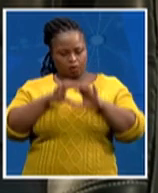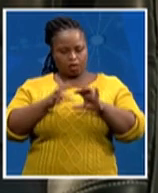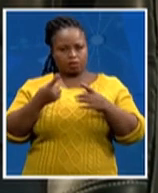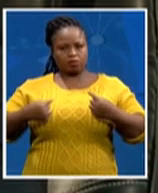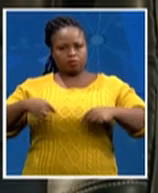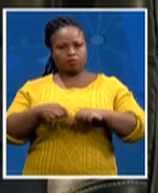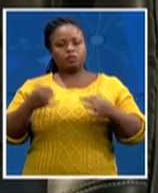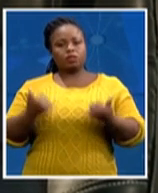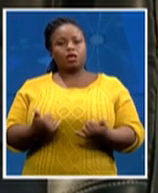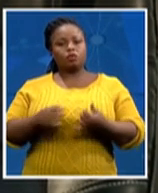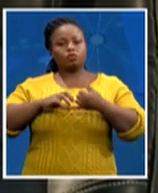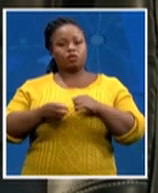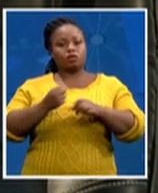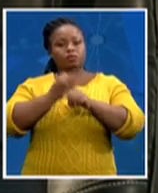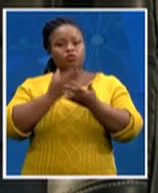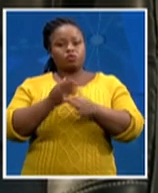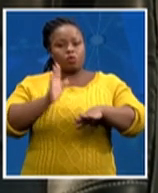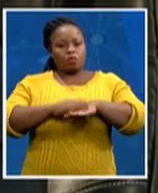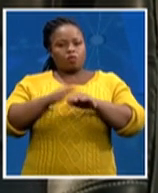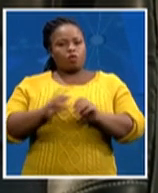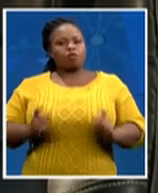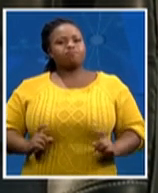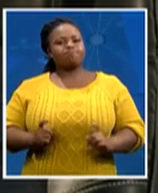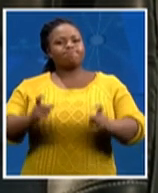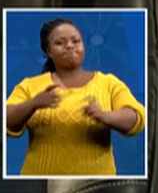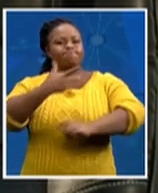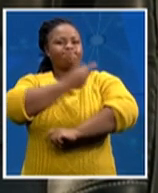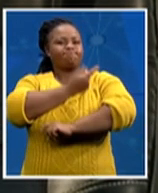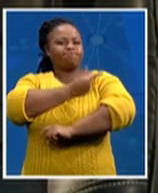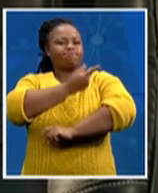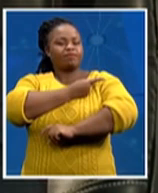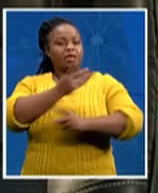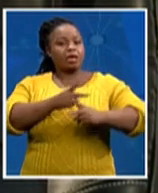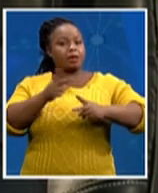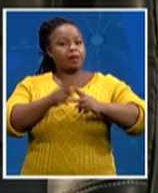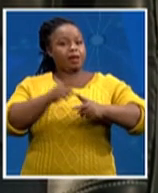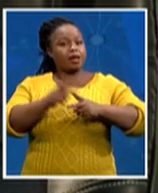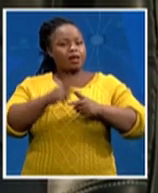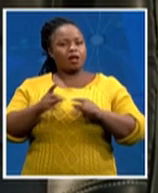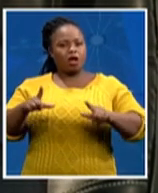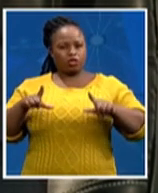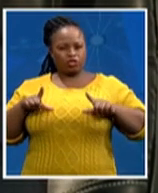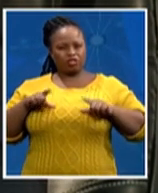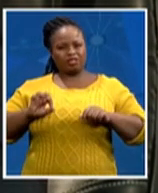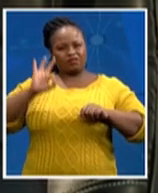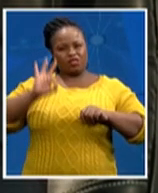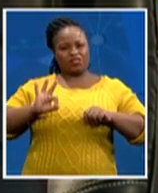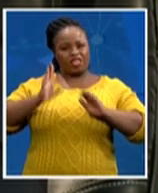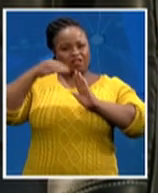and stay highly prepared should a third wave hit us. We are calling